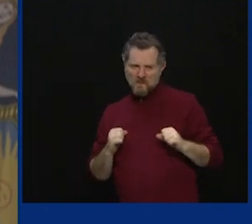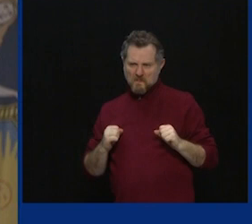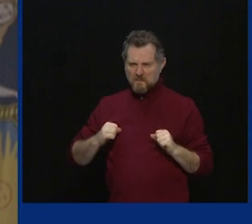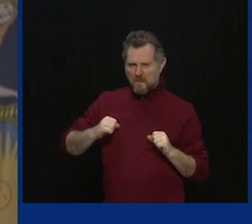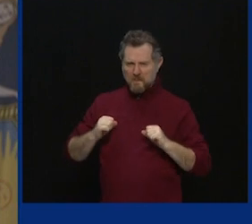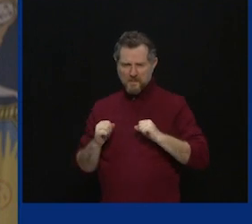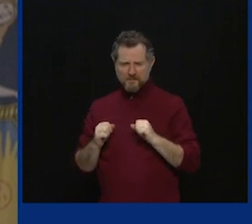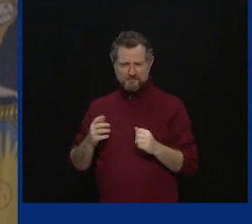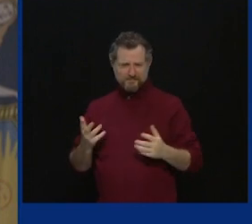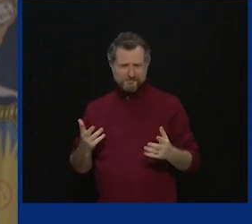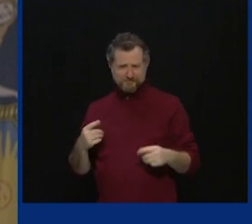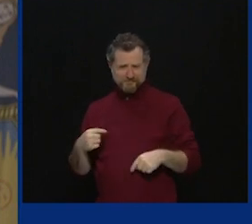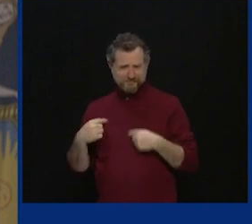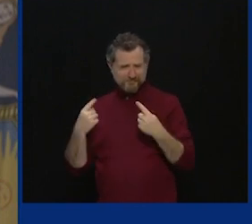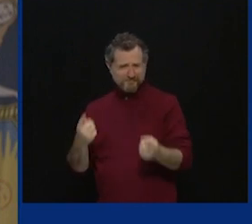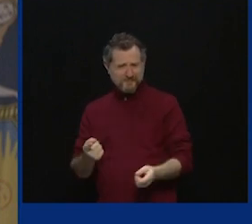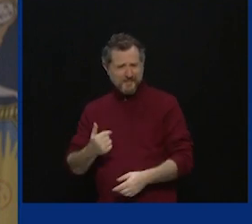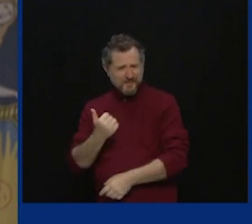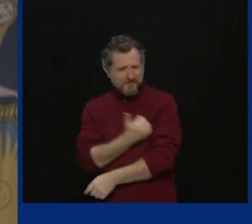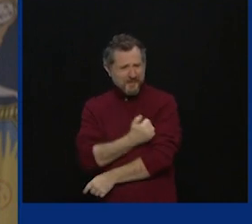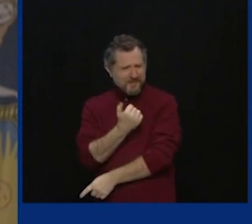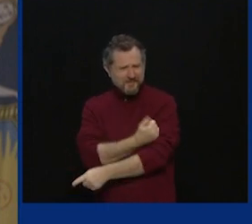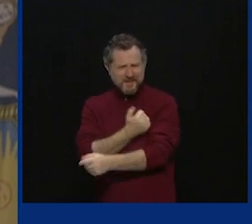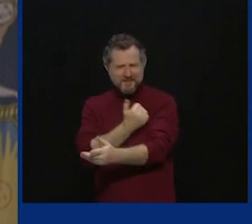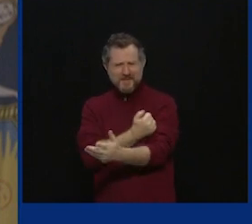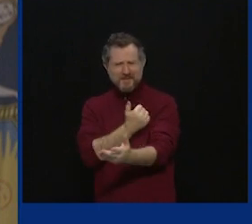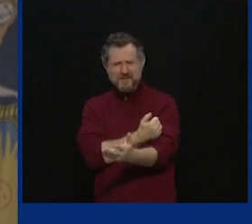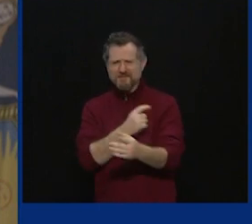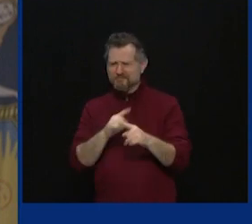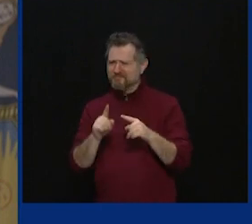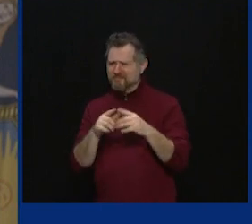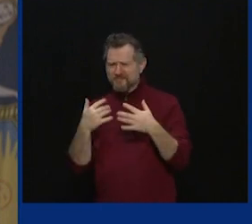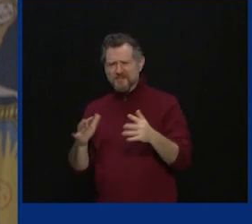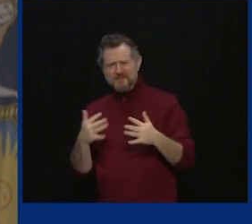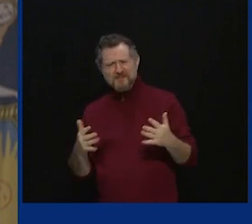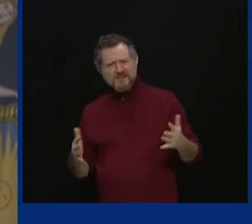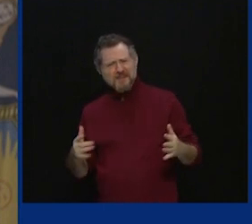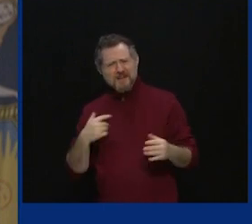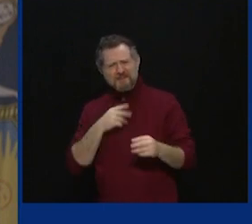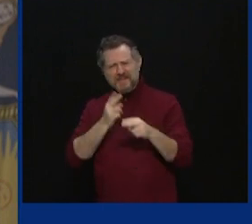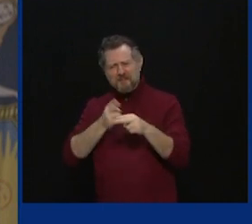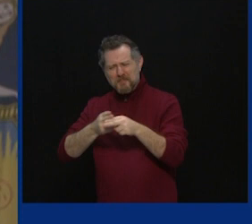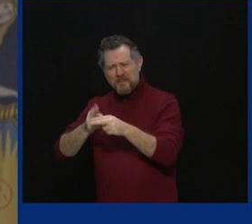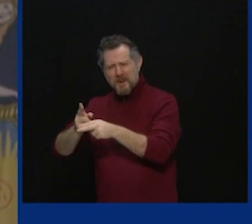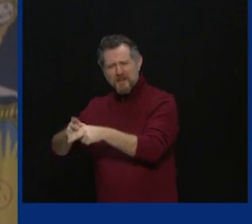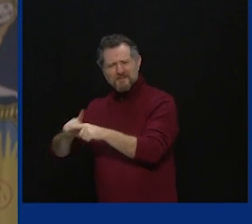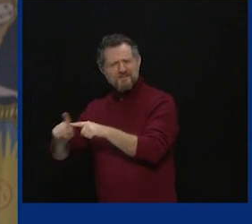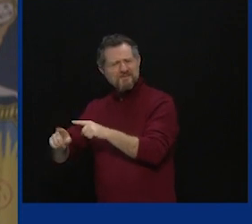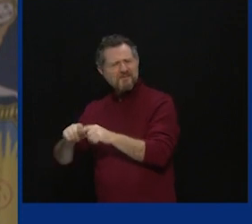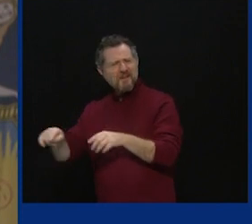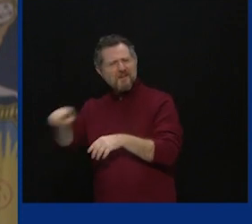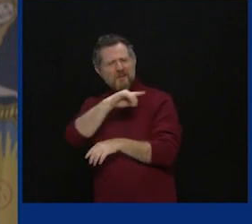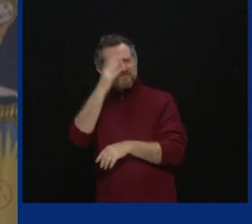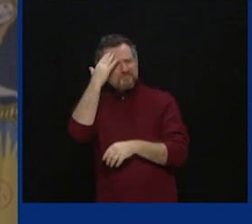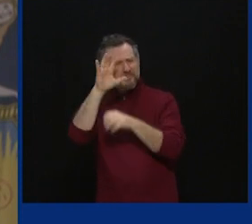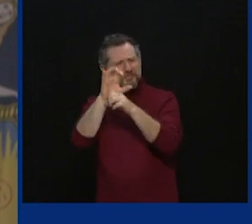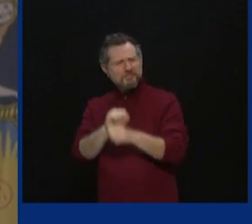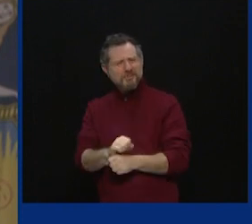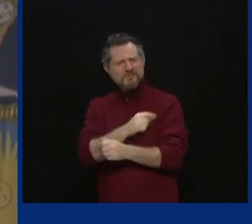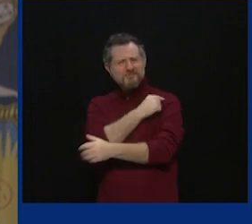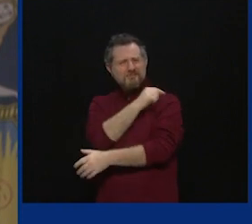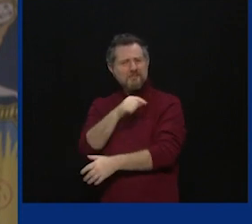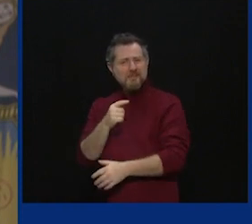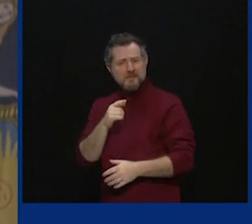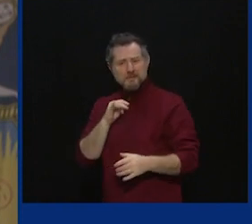invented decades and decades ago. We have to get to a point of rational discussion about this. And it's not about